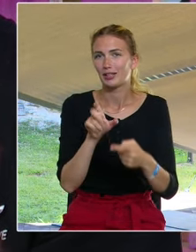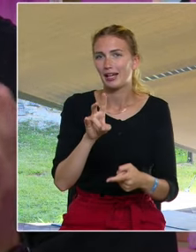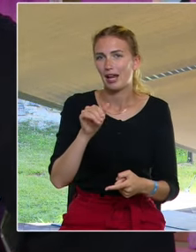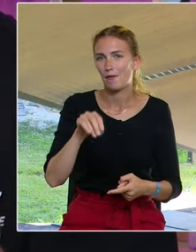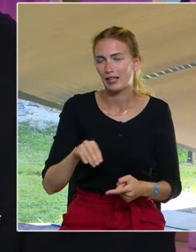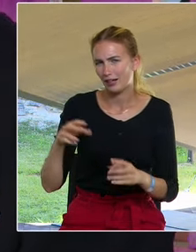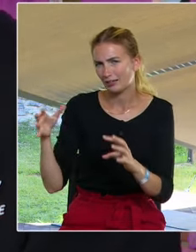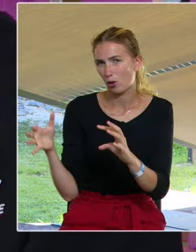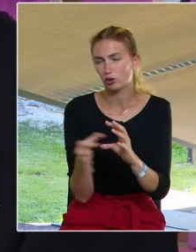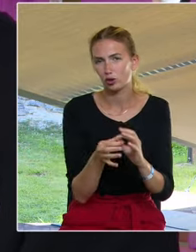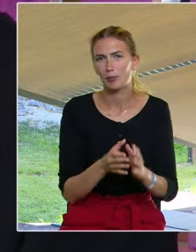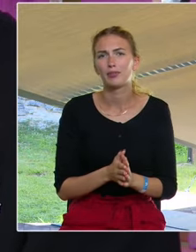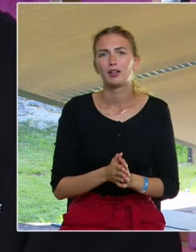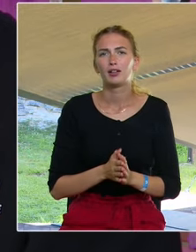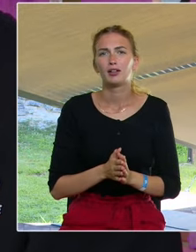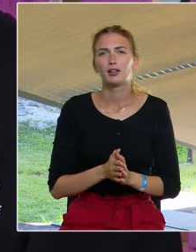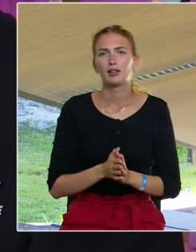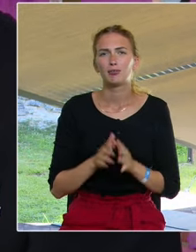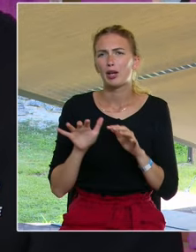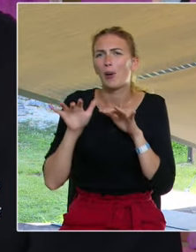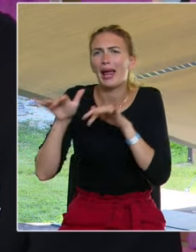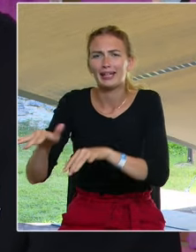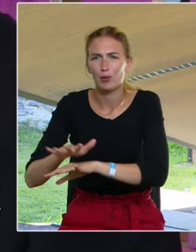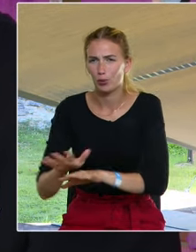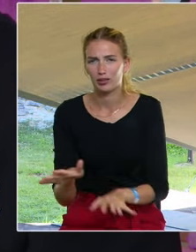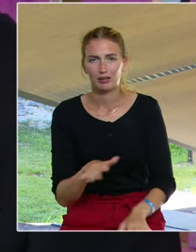into attack mode or anything, but okay.